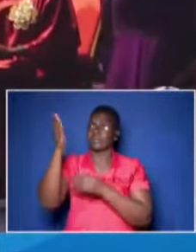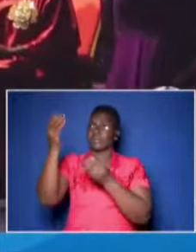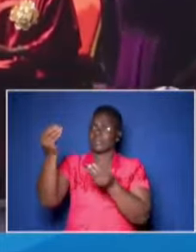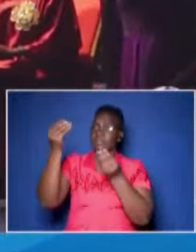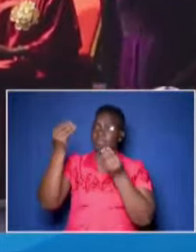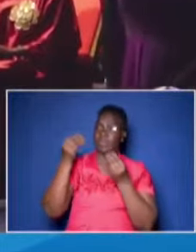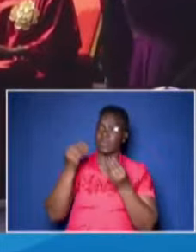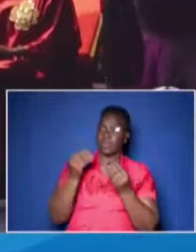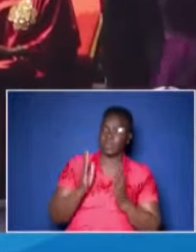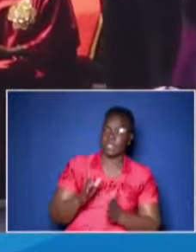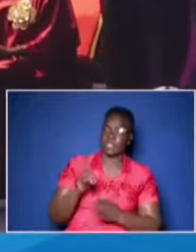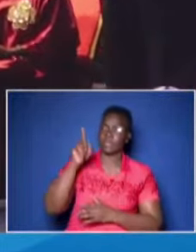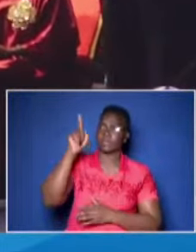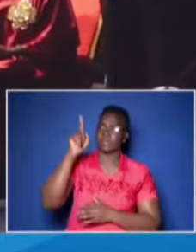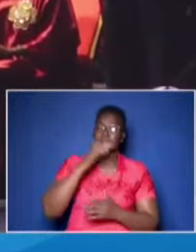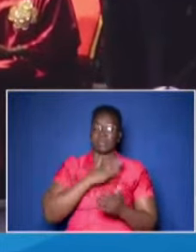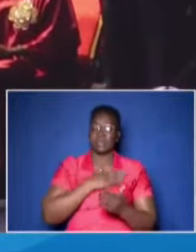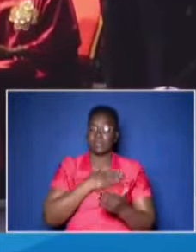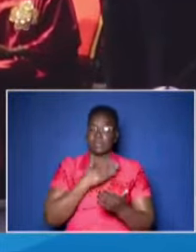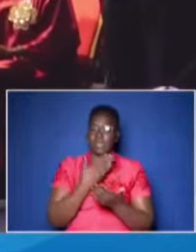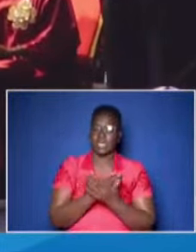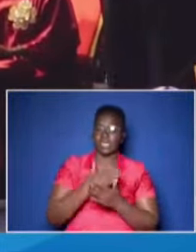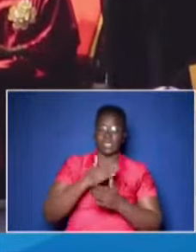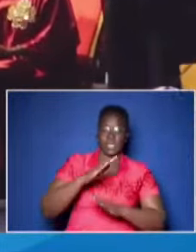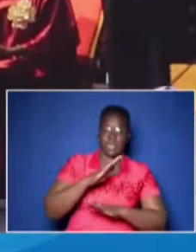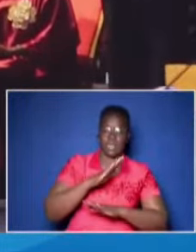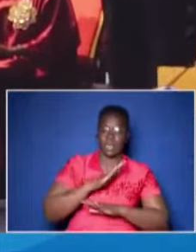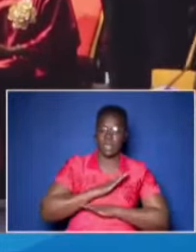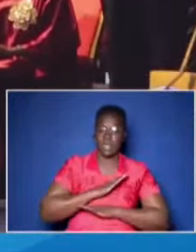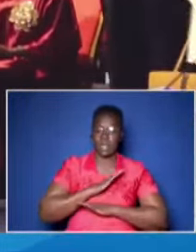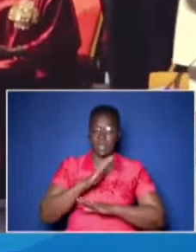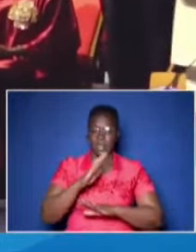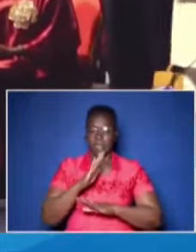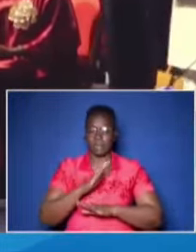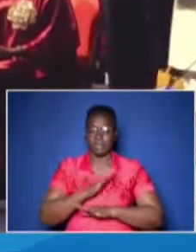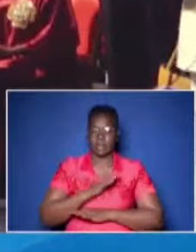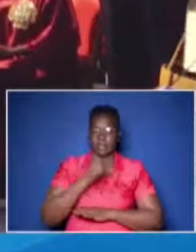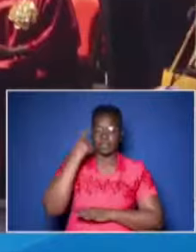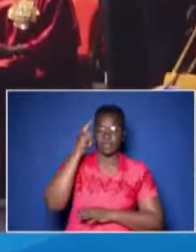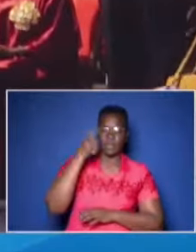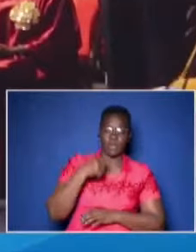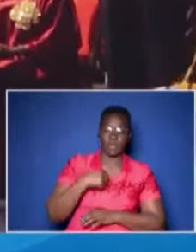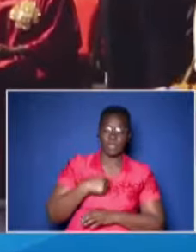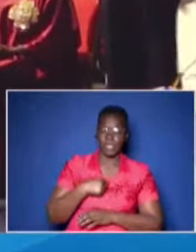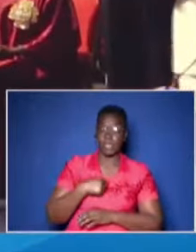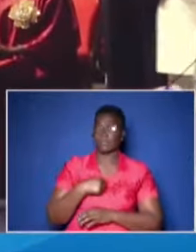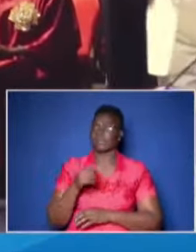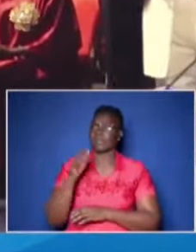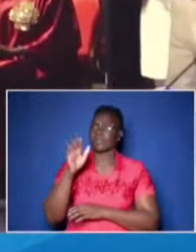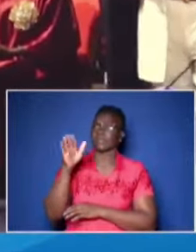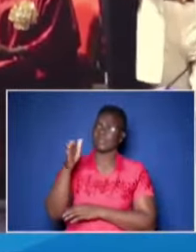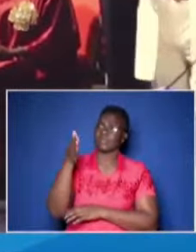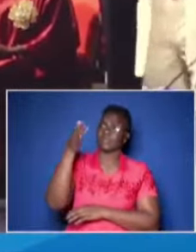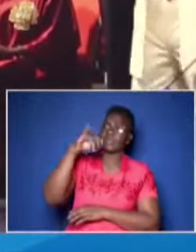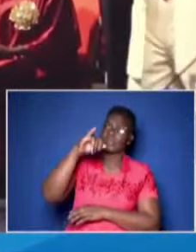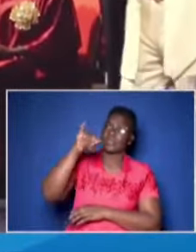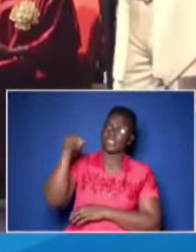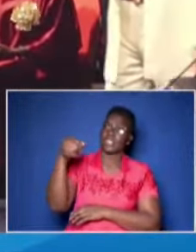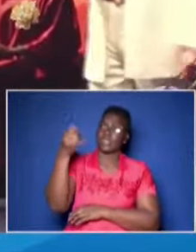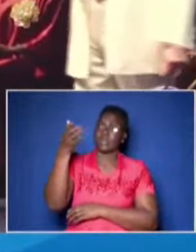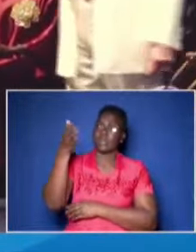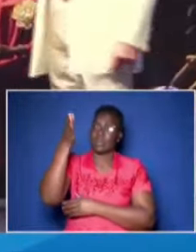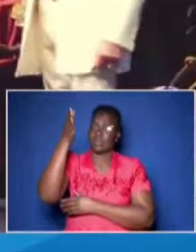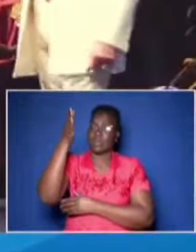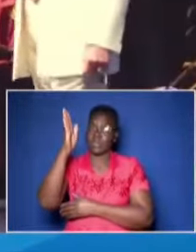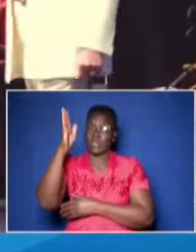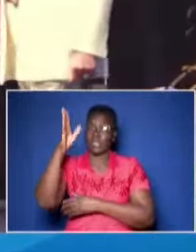his grace is sufficient for for me for me again Jehovah provider his